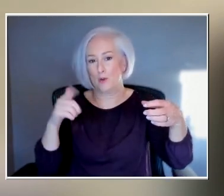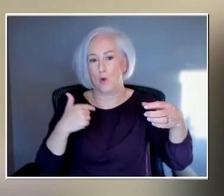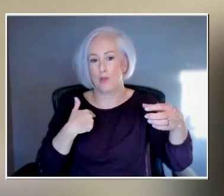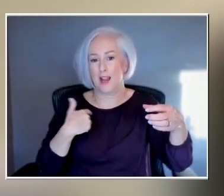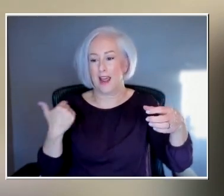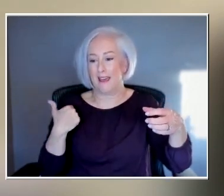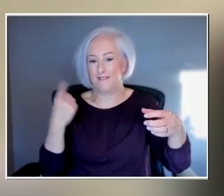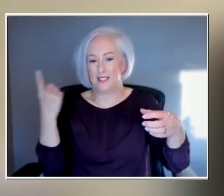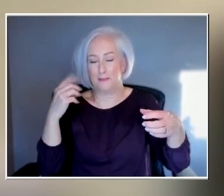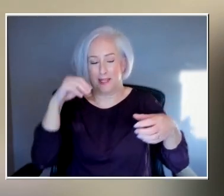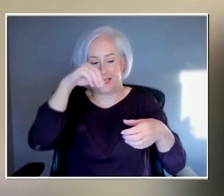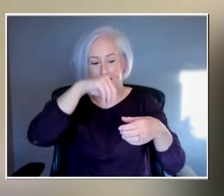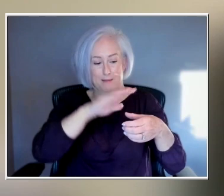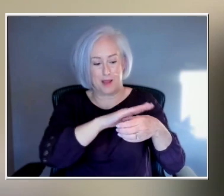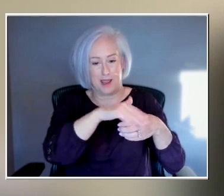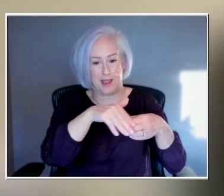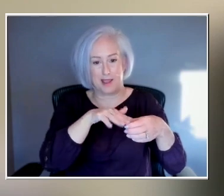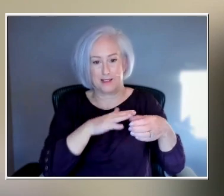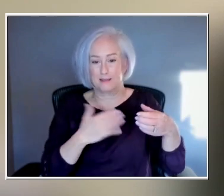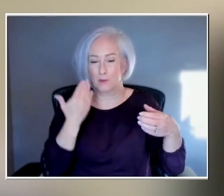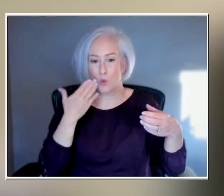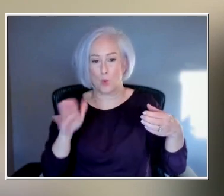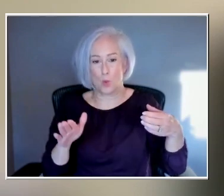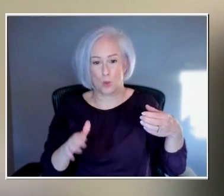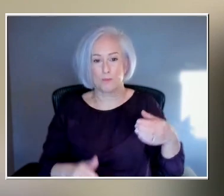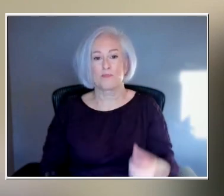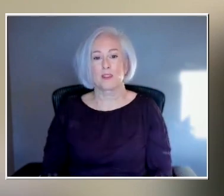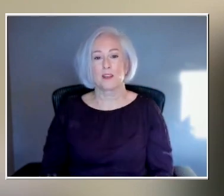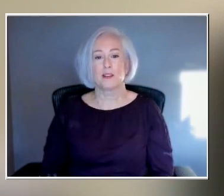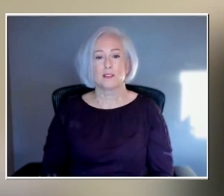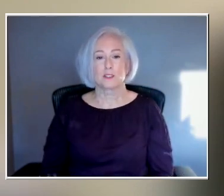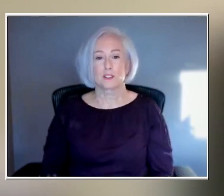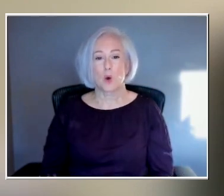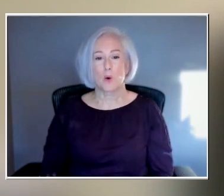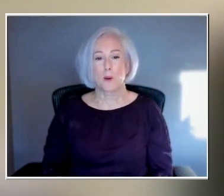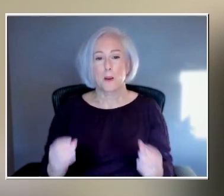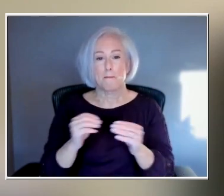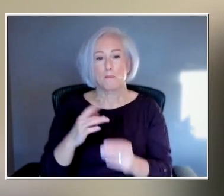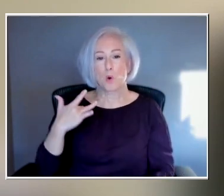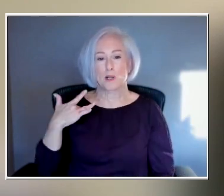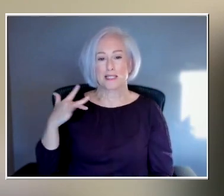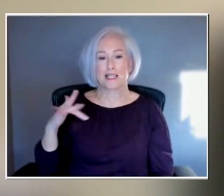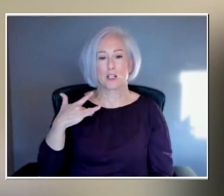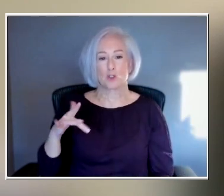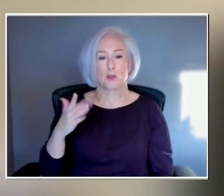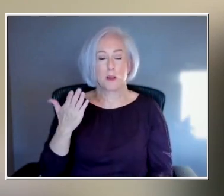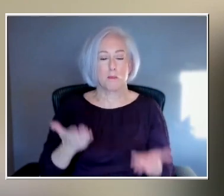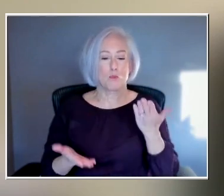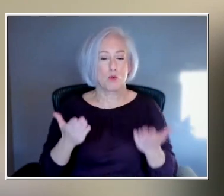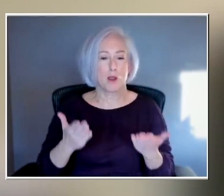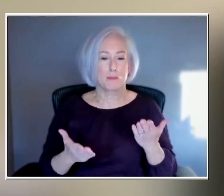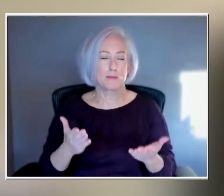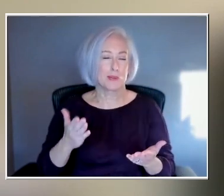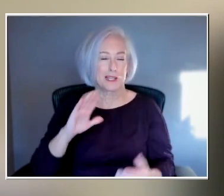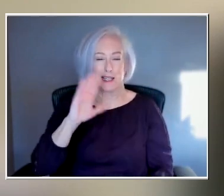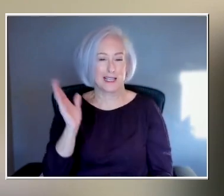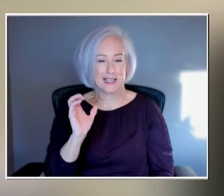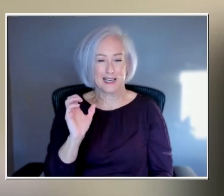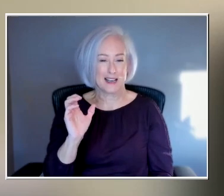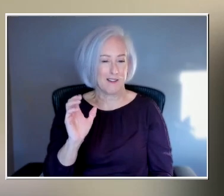So at this point, the sensory part will probably never come back.